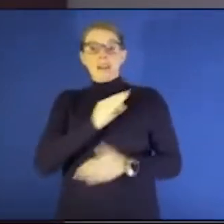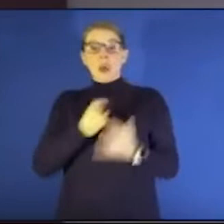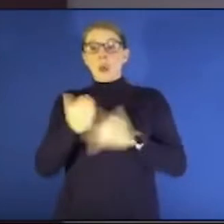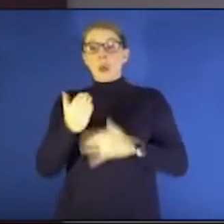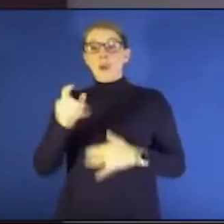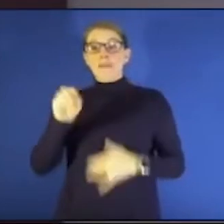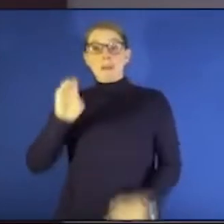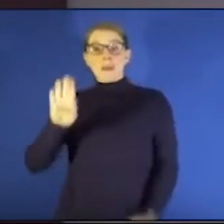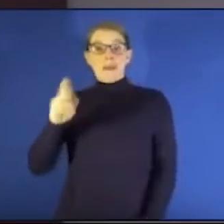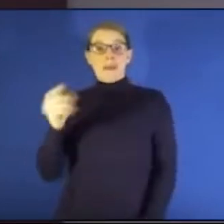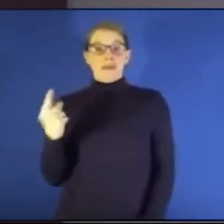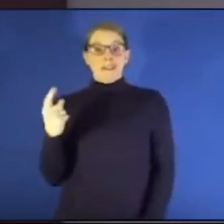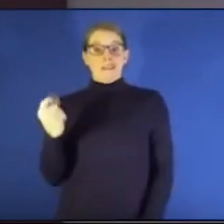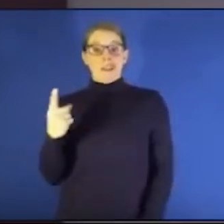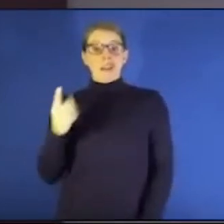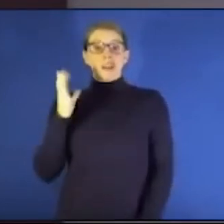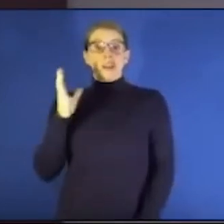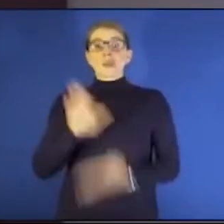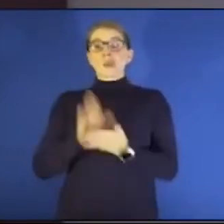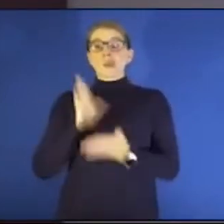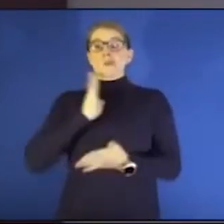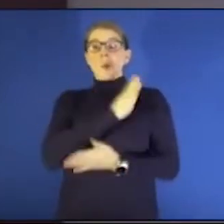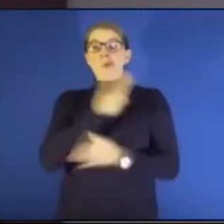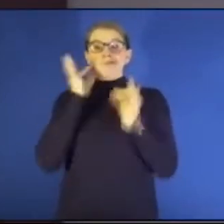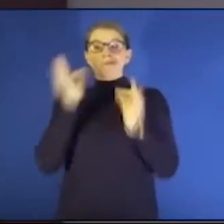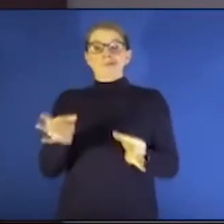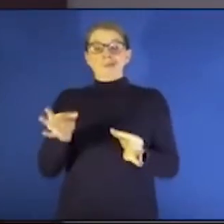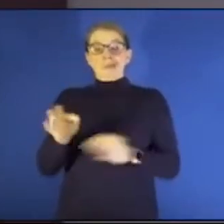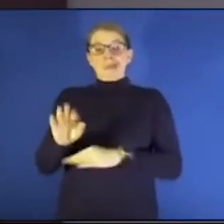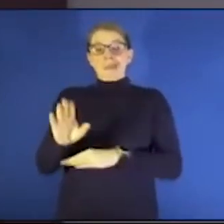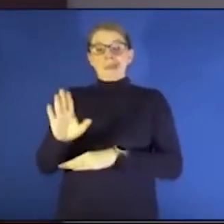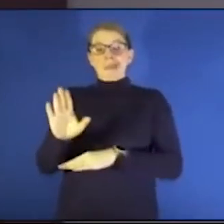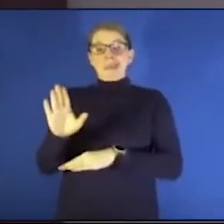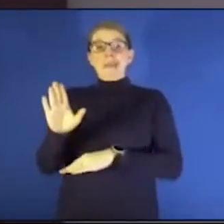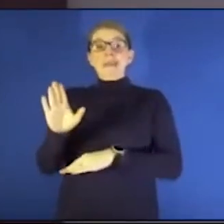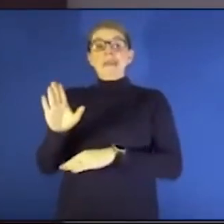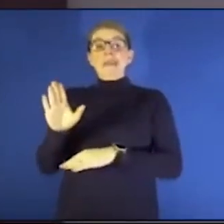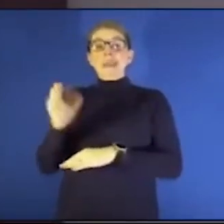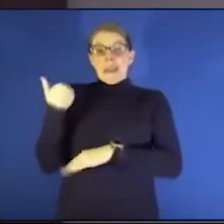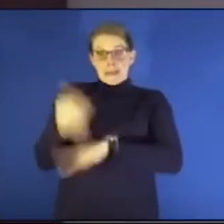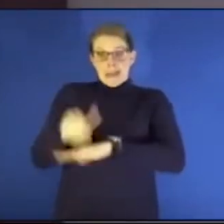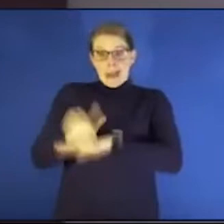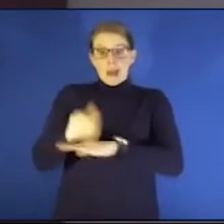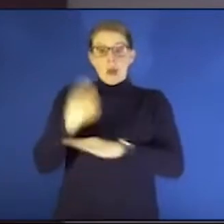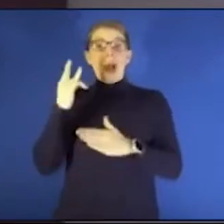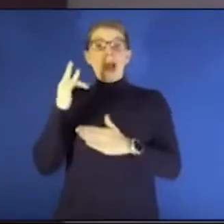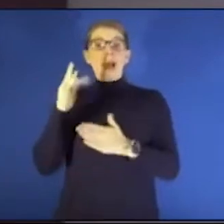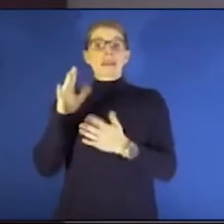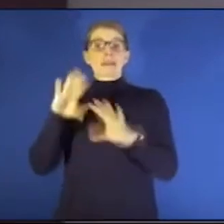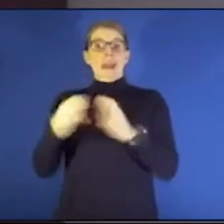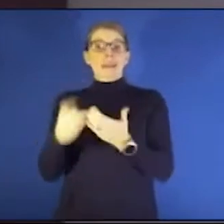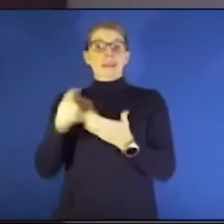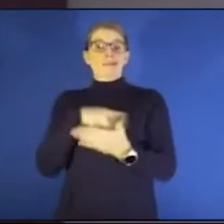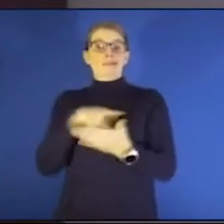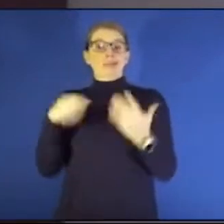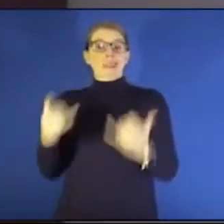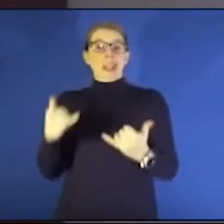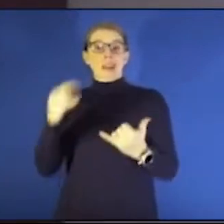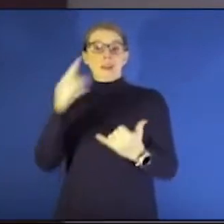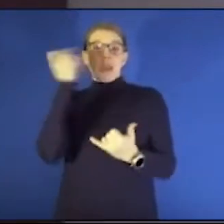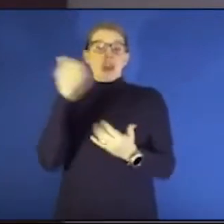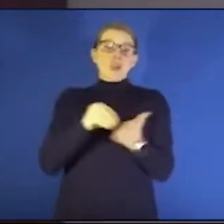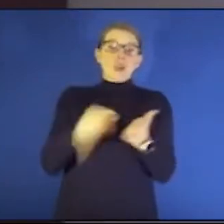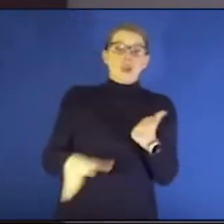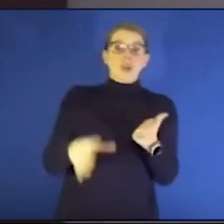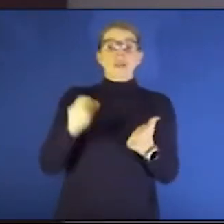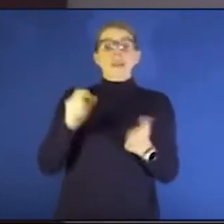making that decision late last night as classes are canceled once again today as a number of teachers and students continue to battle COVID and